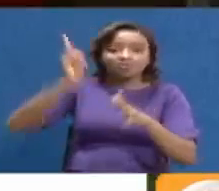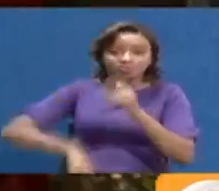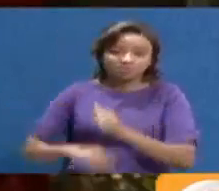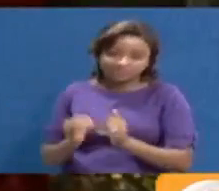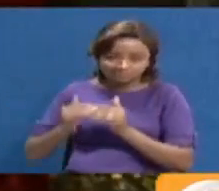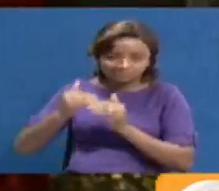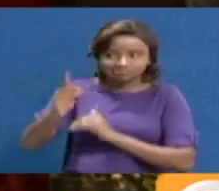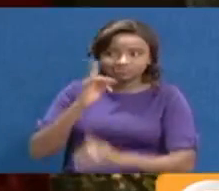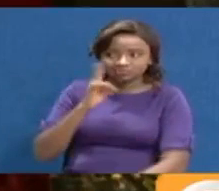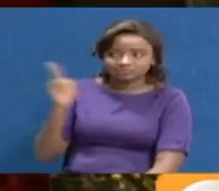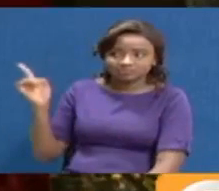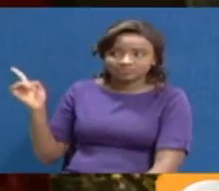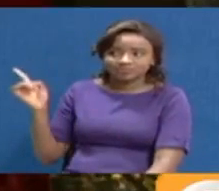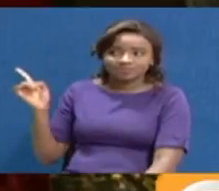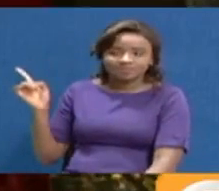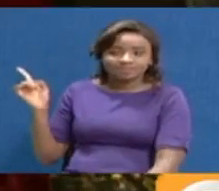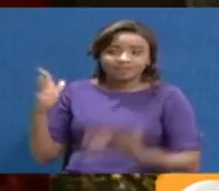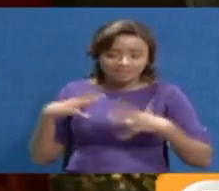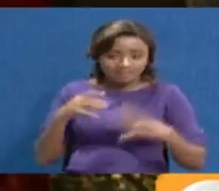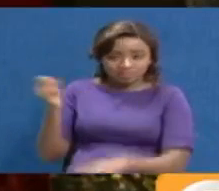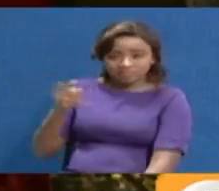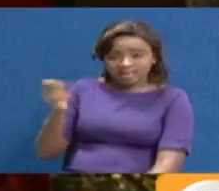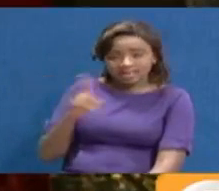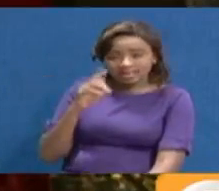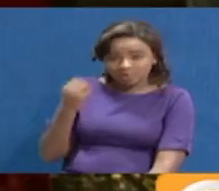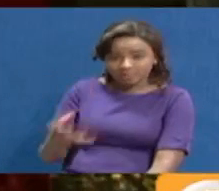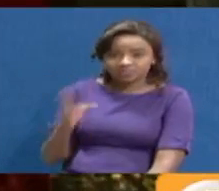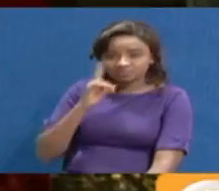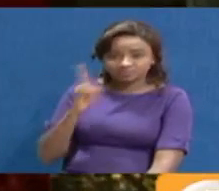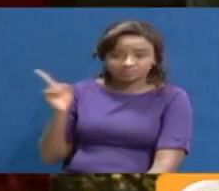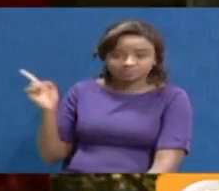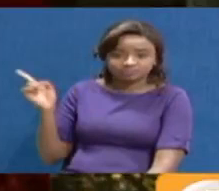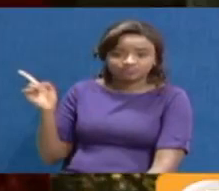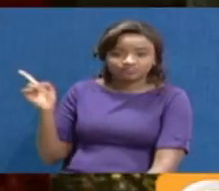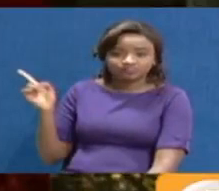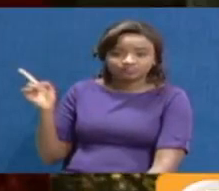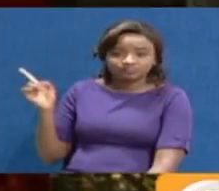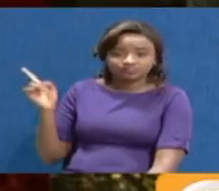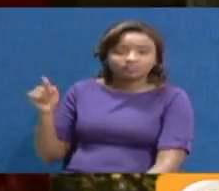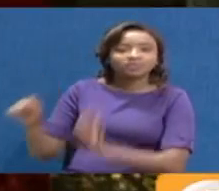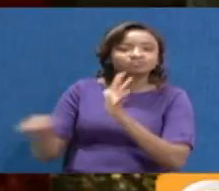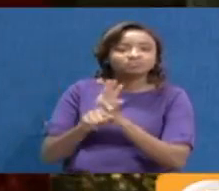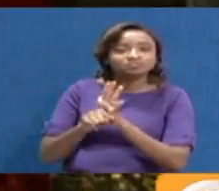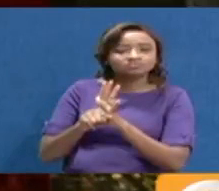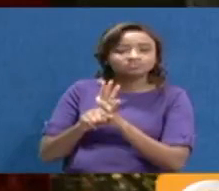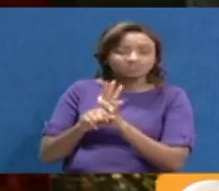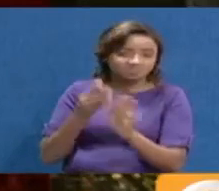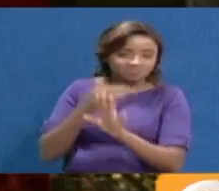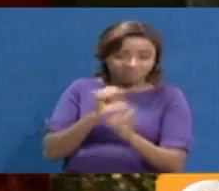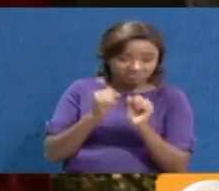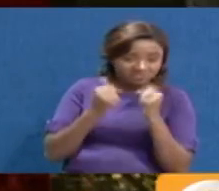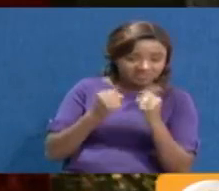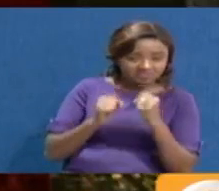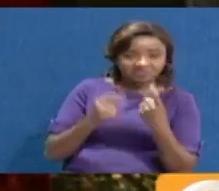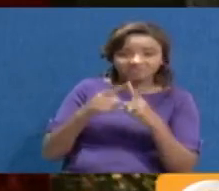to mean for you. Take a look at that. For those earning a salary of up to 50,000 shillings, the saving that was being made earlier will